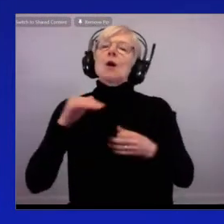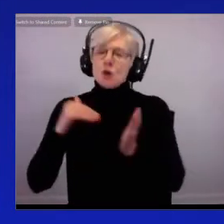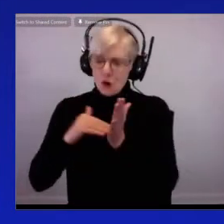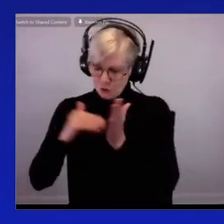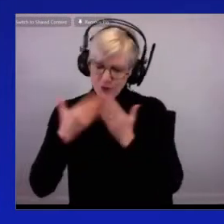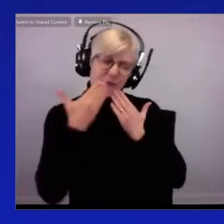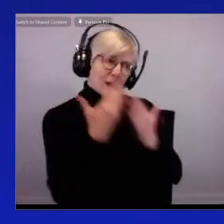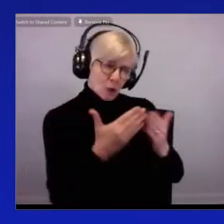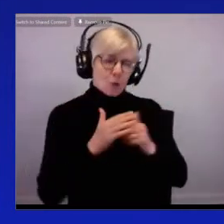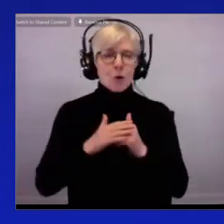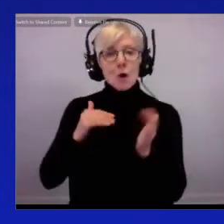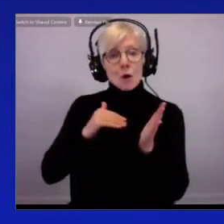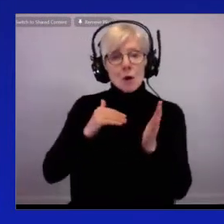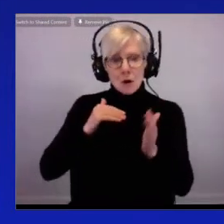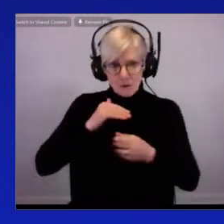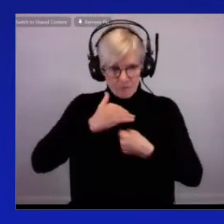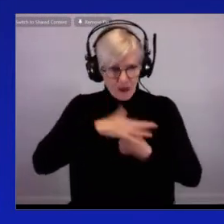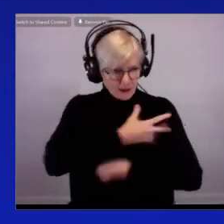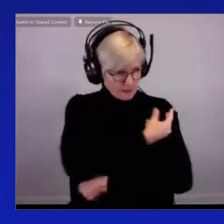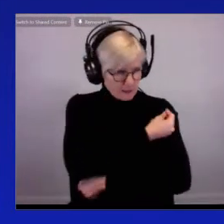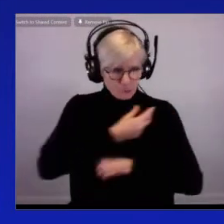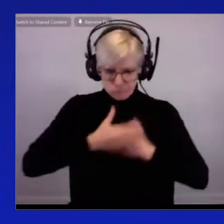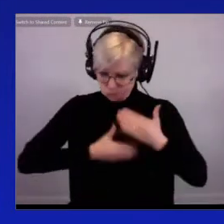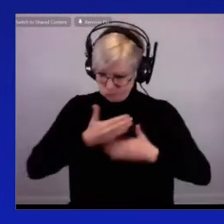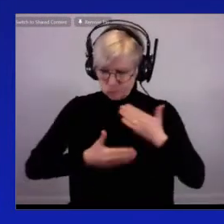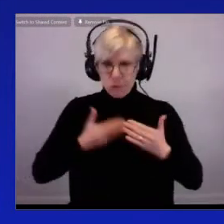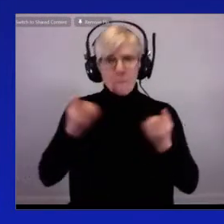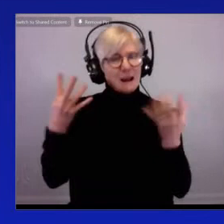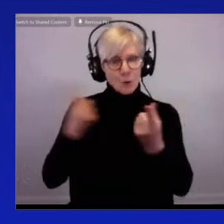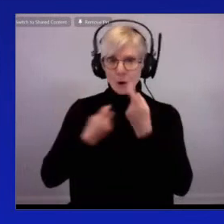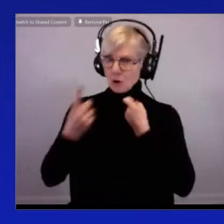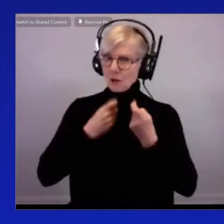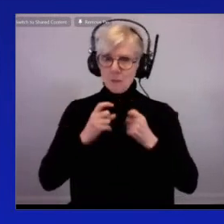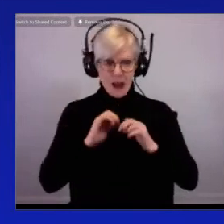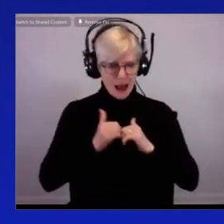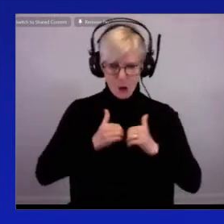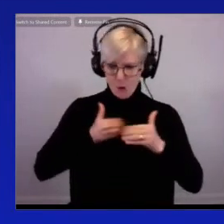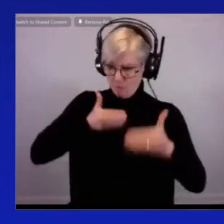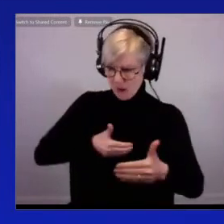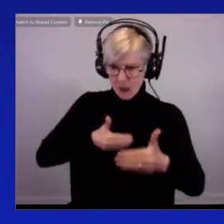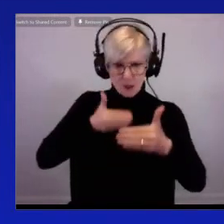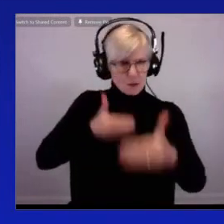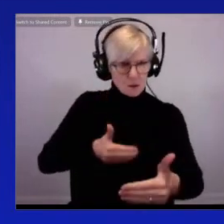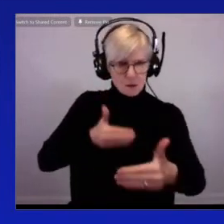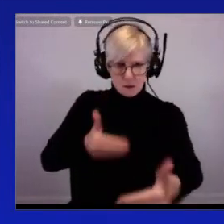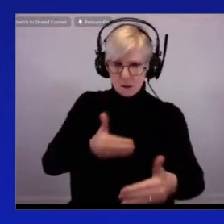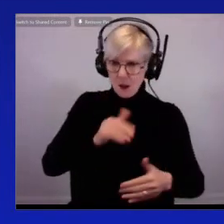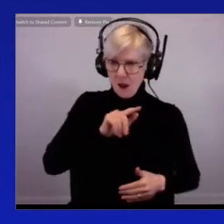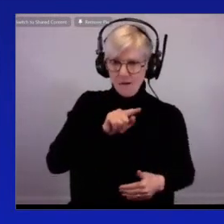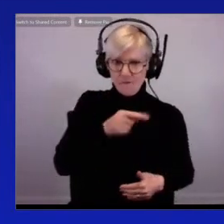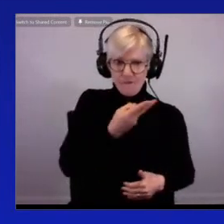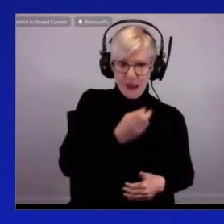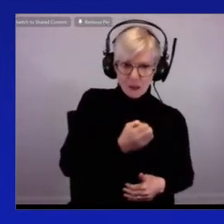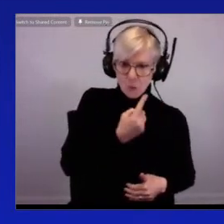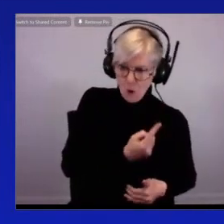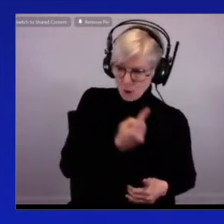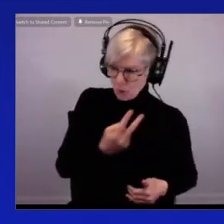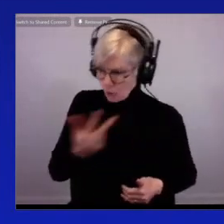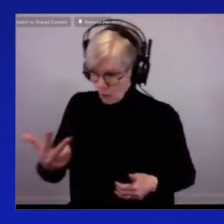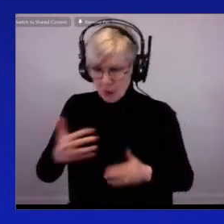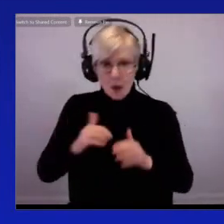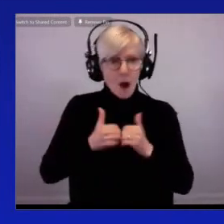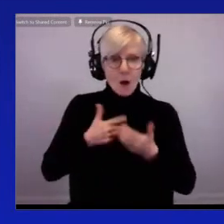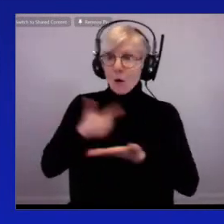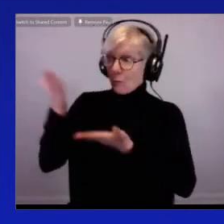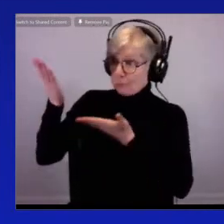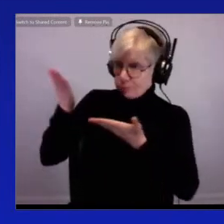begun, there are many questions about the sequence or the order in which people will be offered the vaccine, given that we're going to have supply of